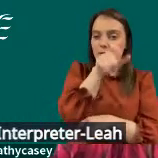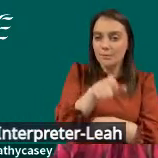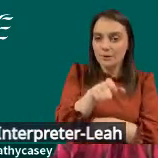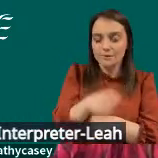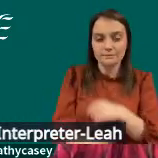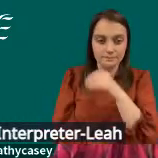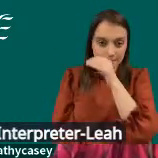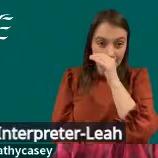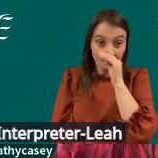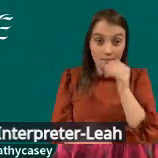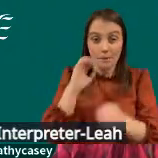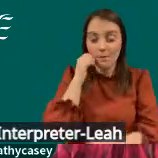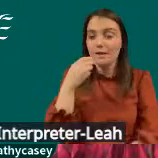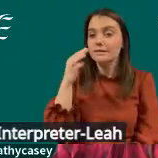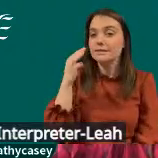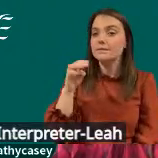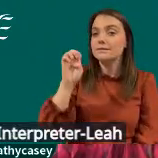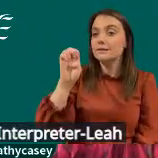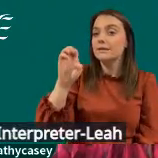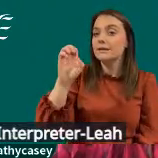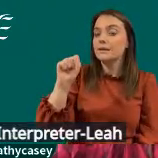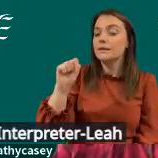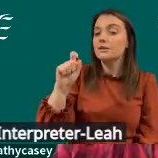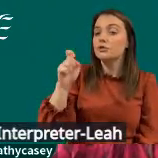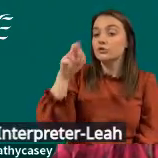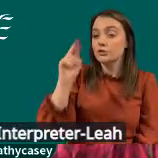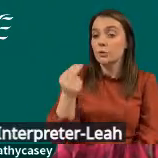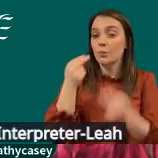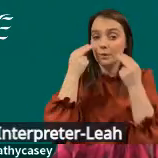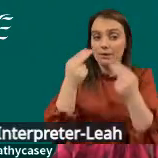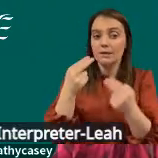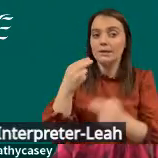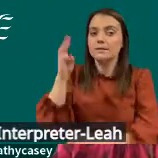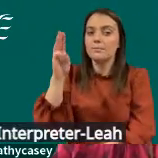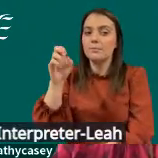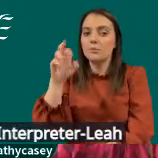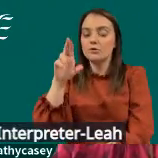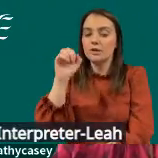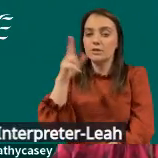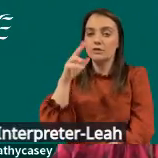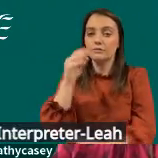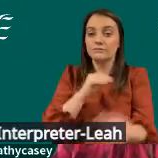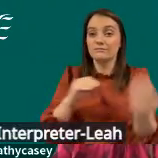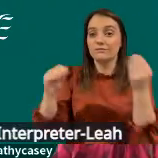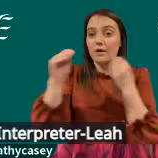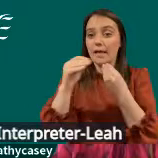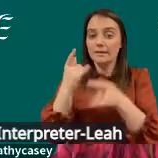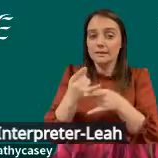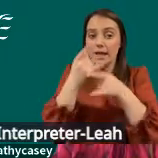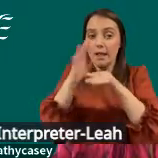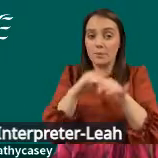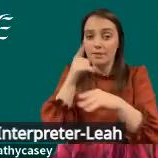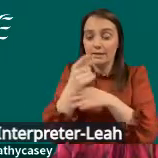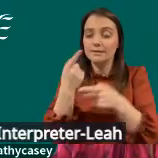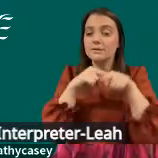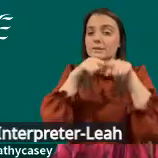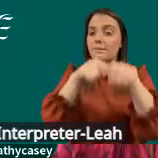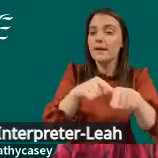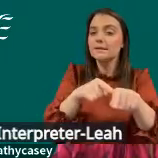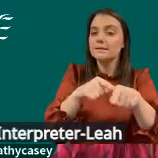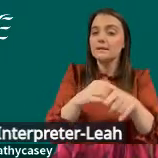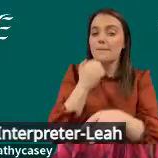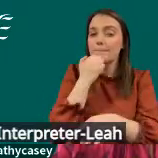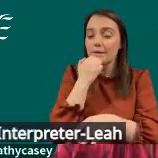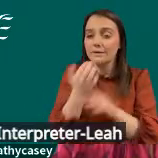can aggravate the lining of the womb, so we need progesterone to counteract that. And depending on where we are with periods, if we're still